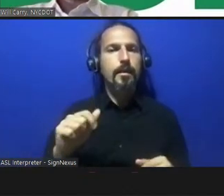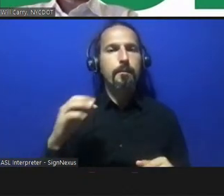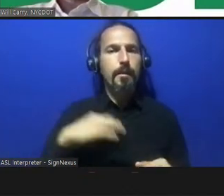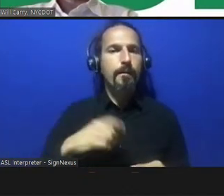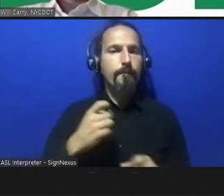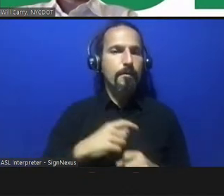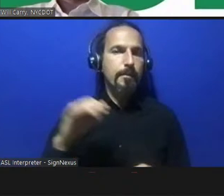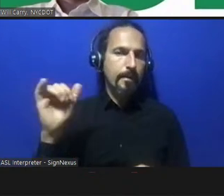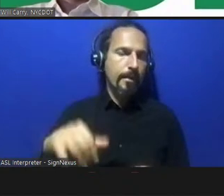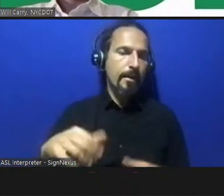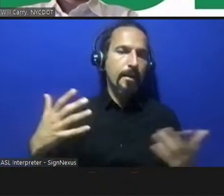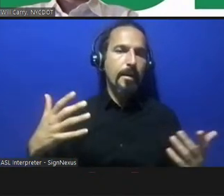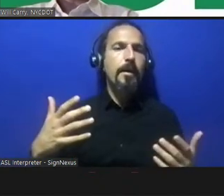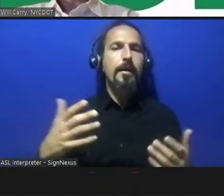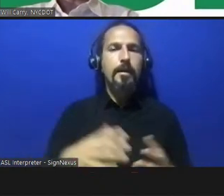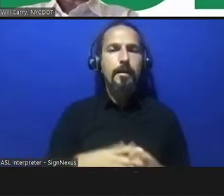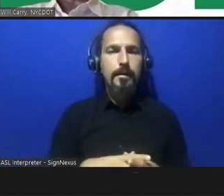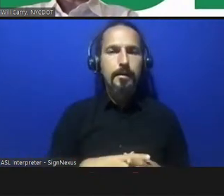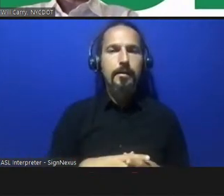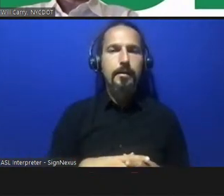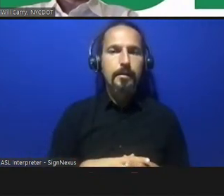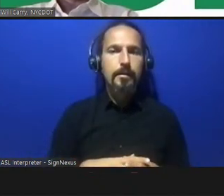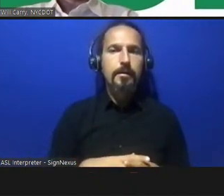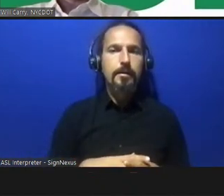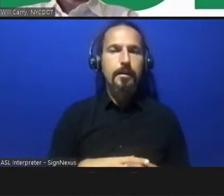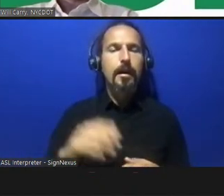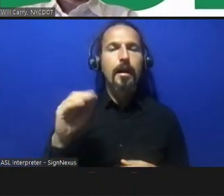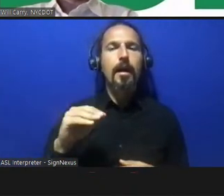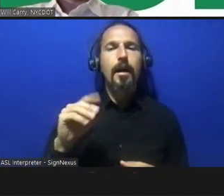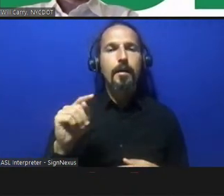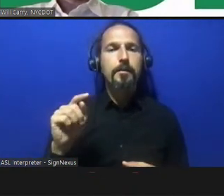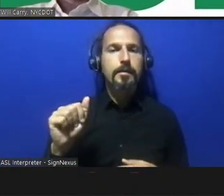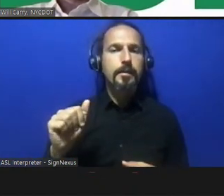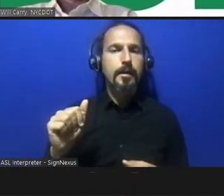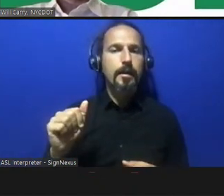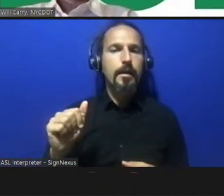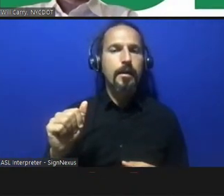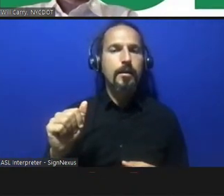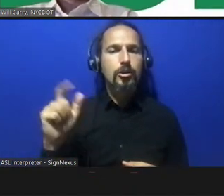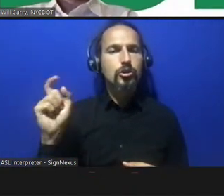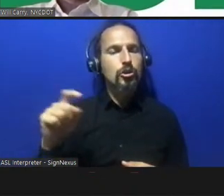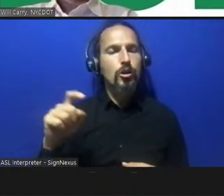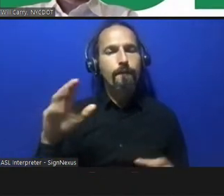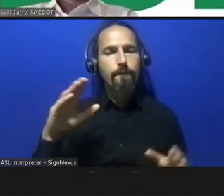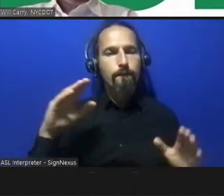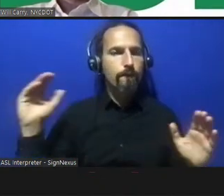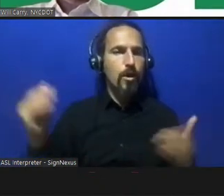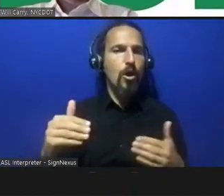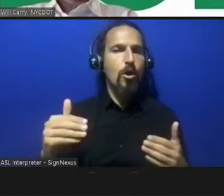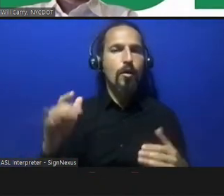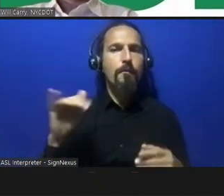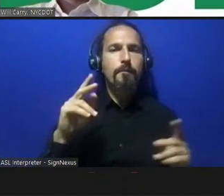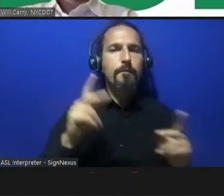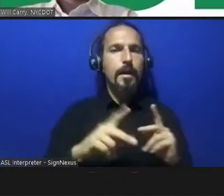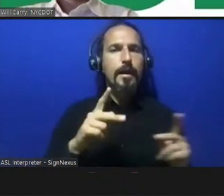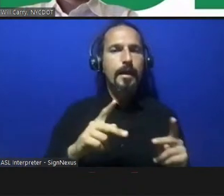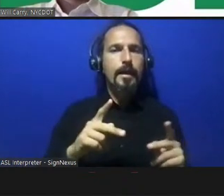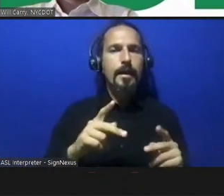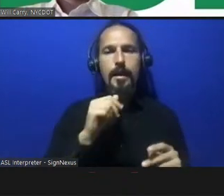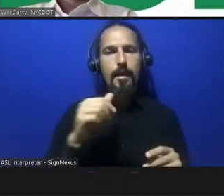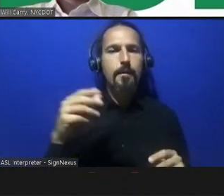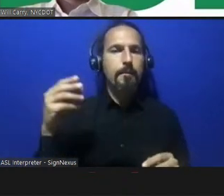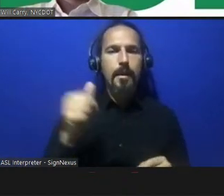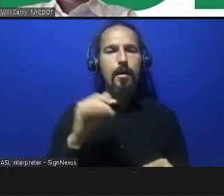this i think uh you know i'm say why i think the mta should really focus on people who not paying the